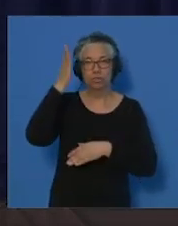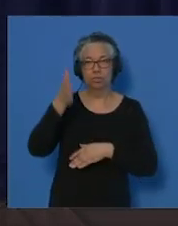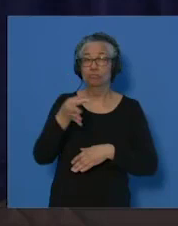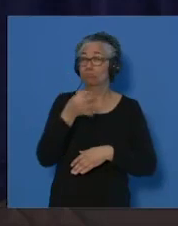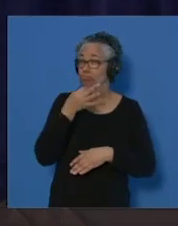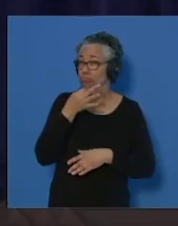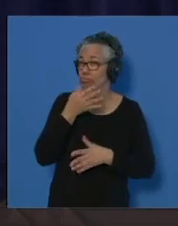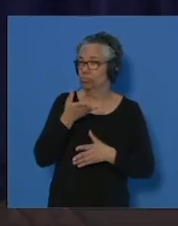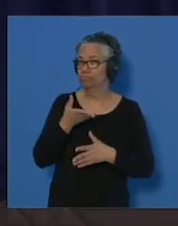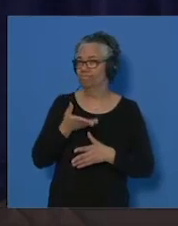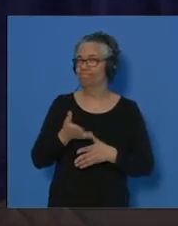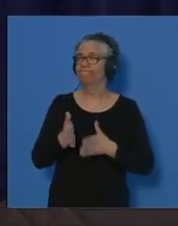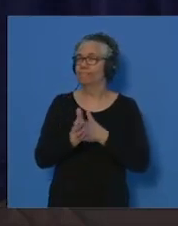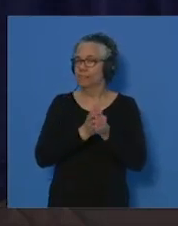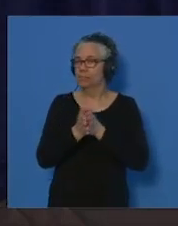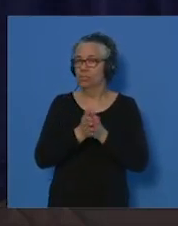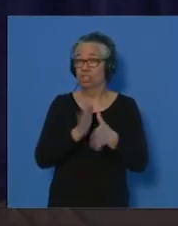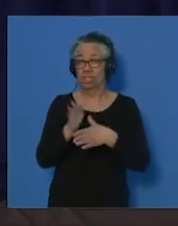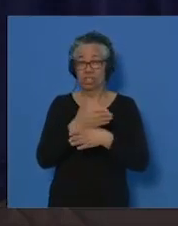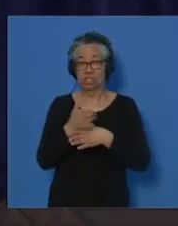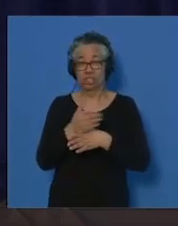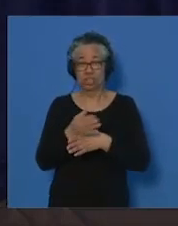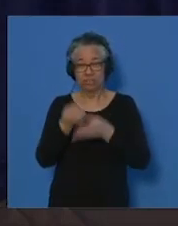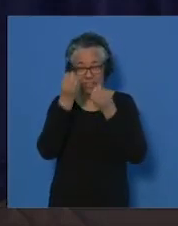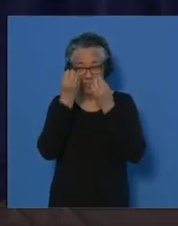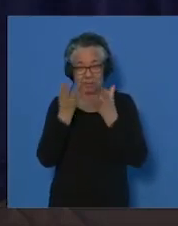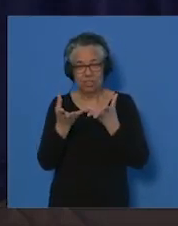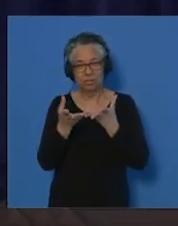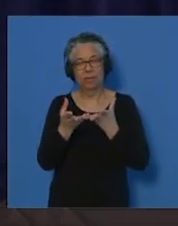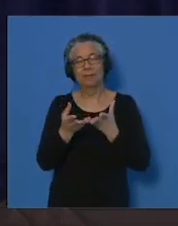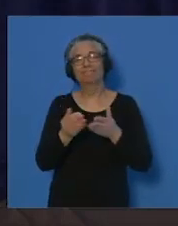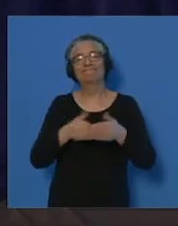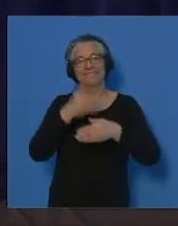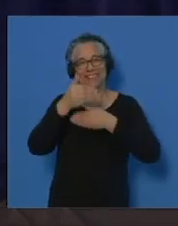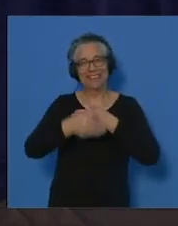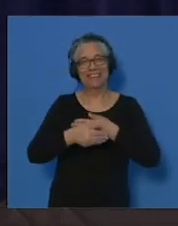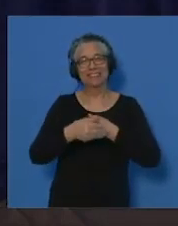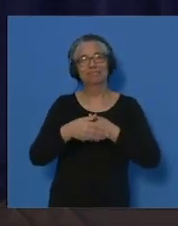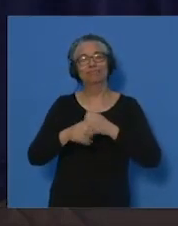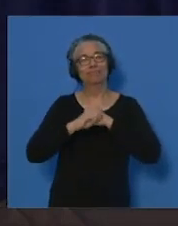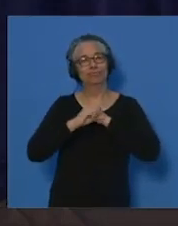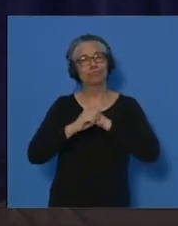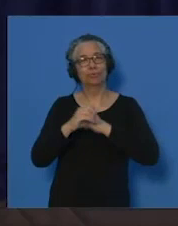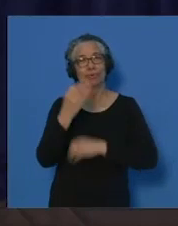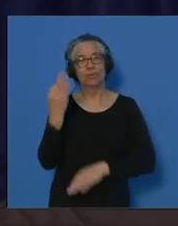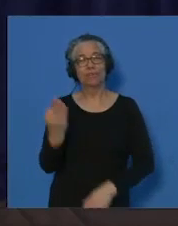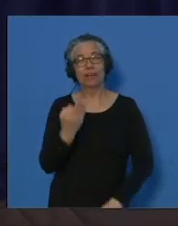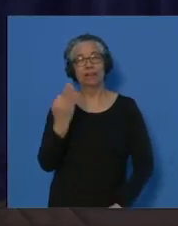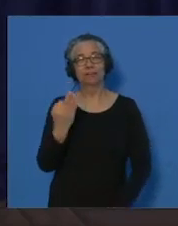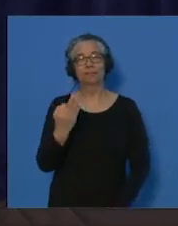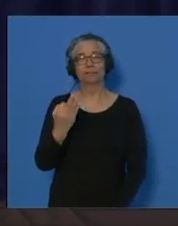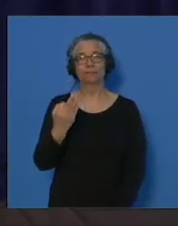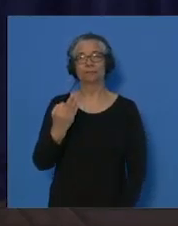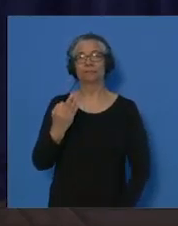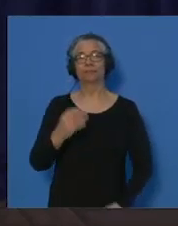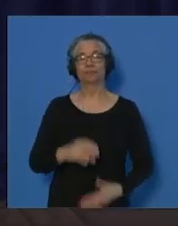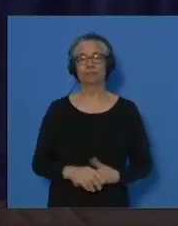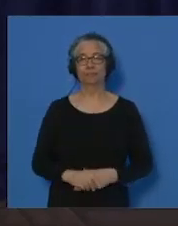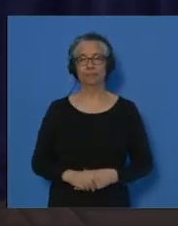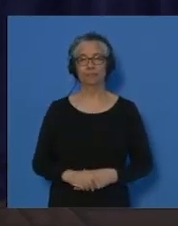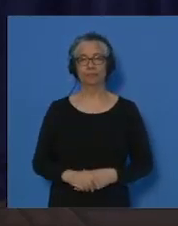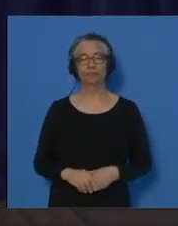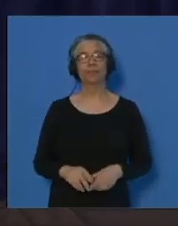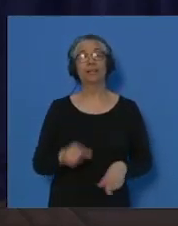forward to sharing that information with all of you when I next see you at this press conference on Friday. As we have